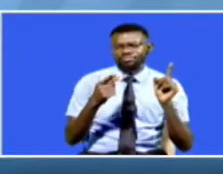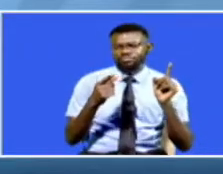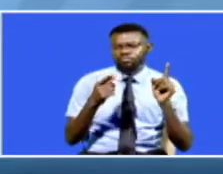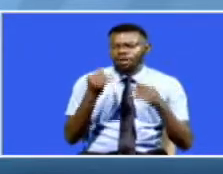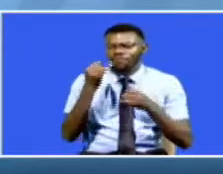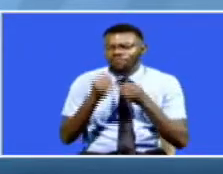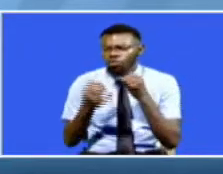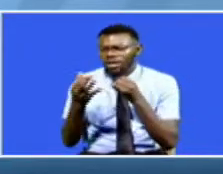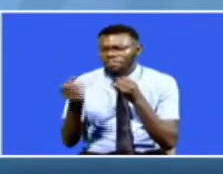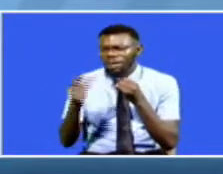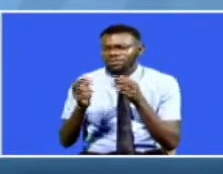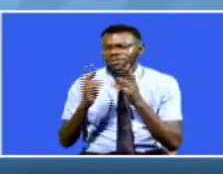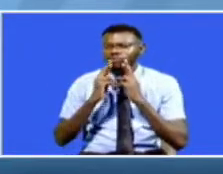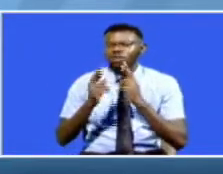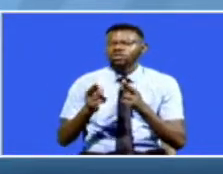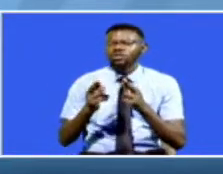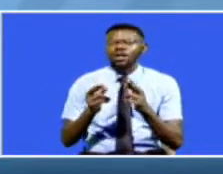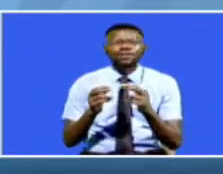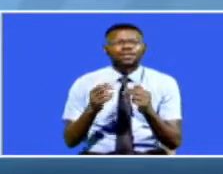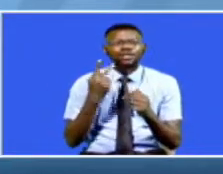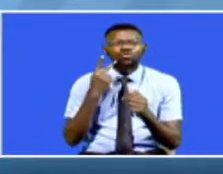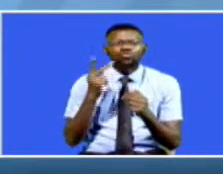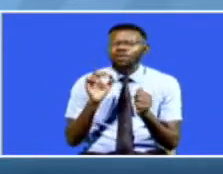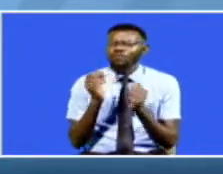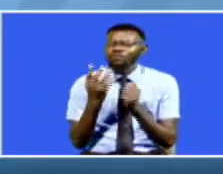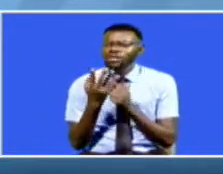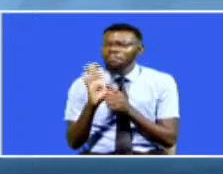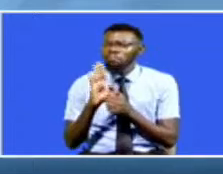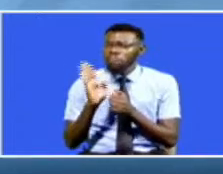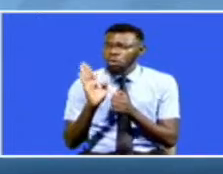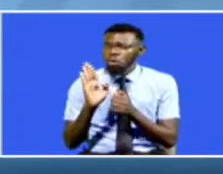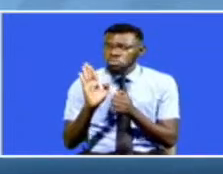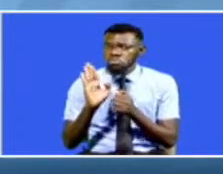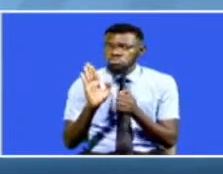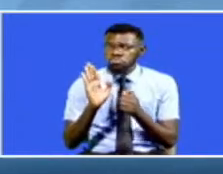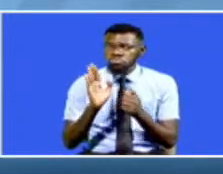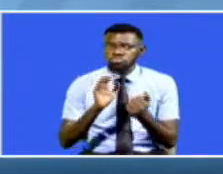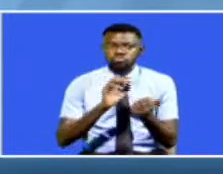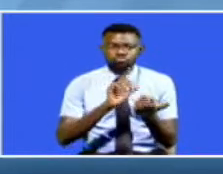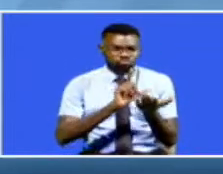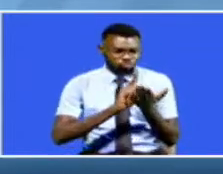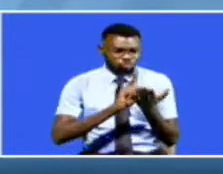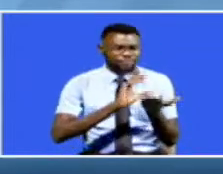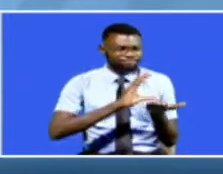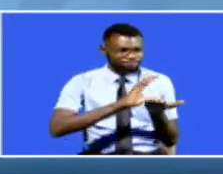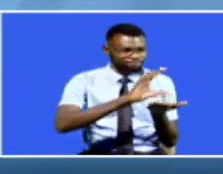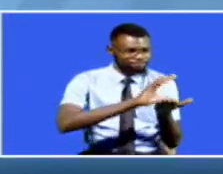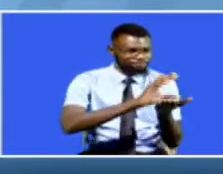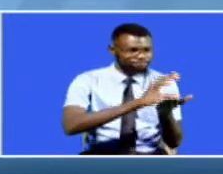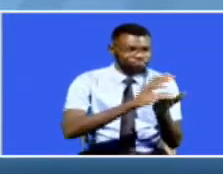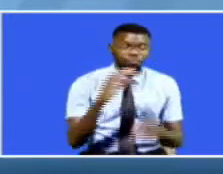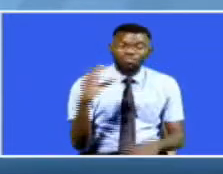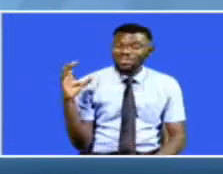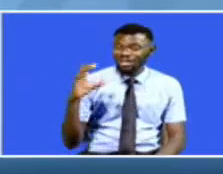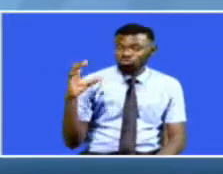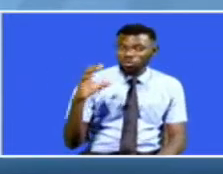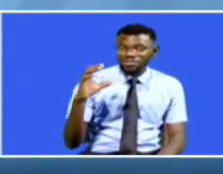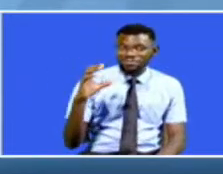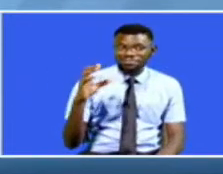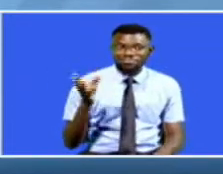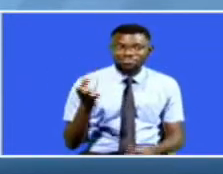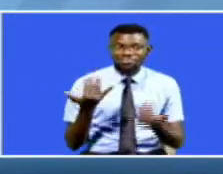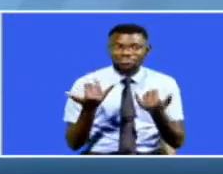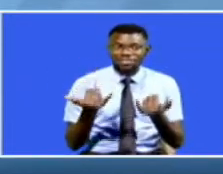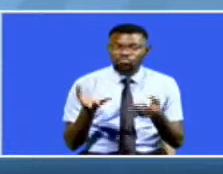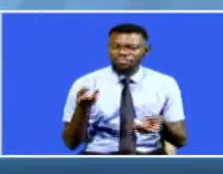disbursed 214 billion shillings to customers in digital loans. According to the lender, the suppressed economy has seen